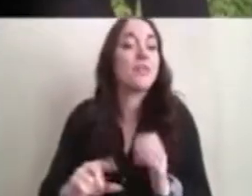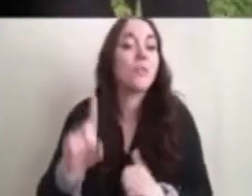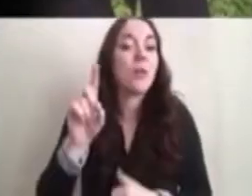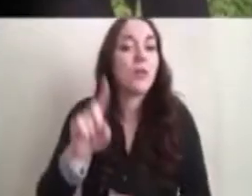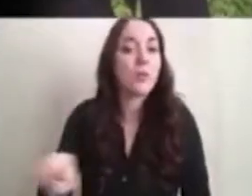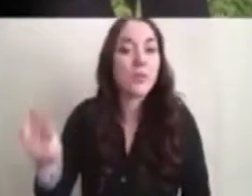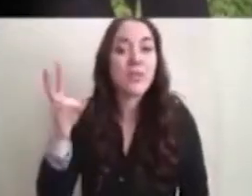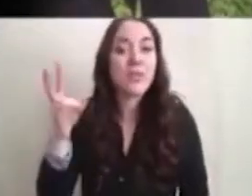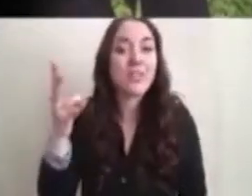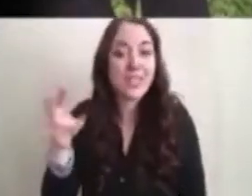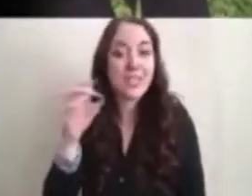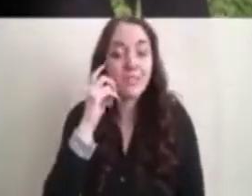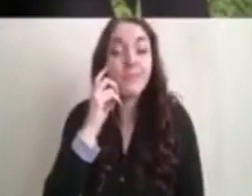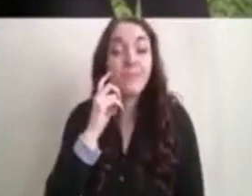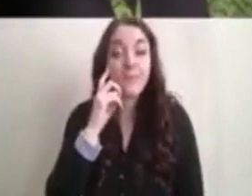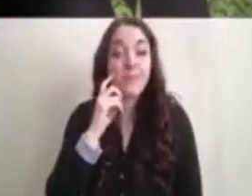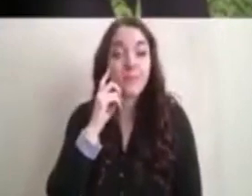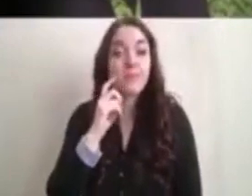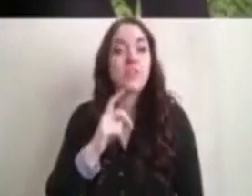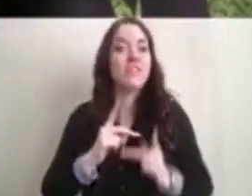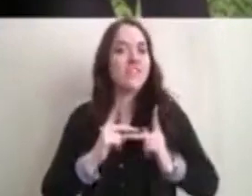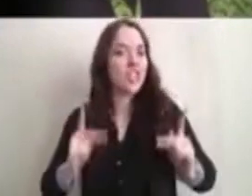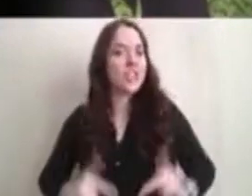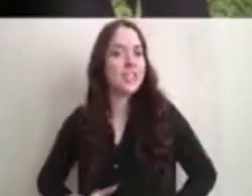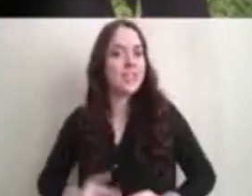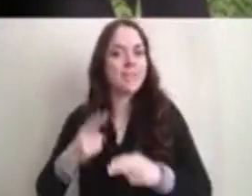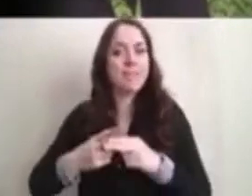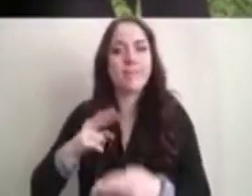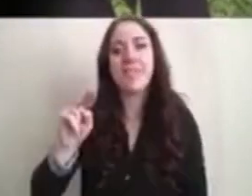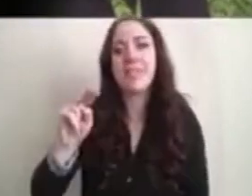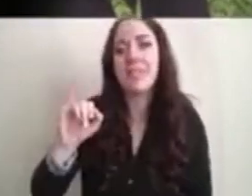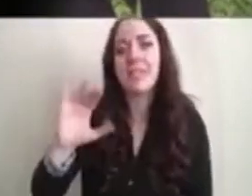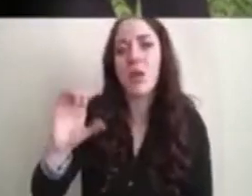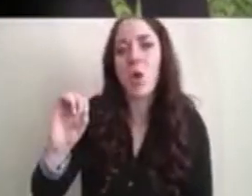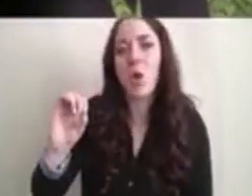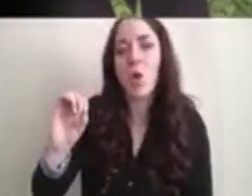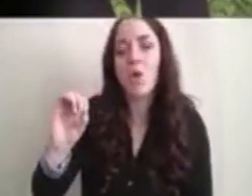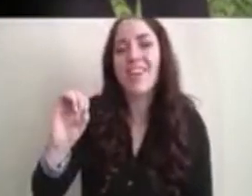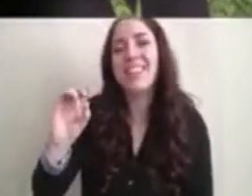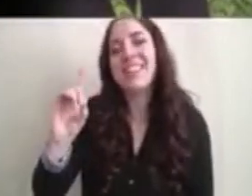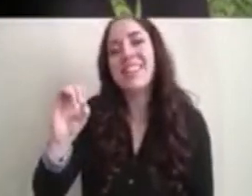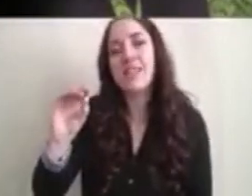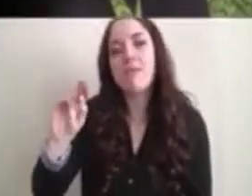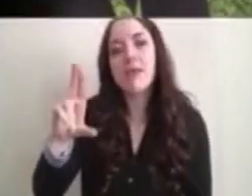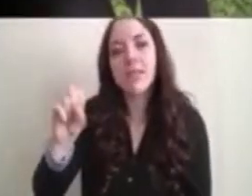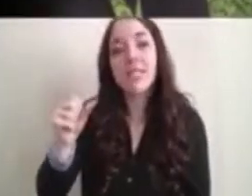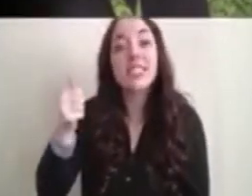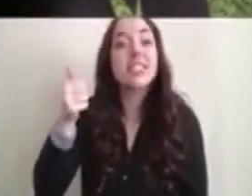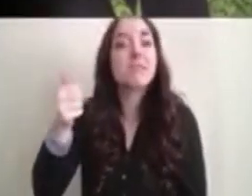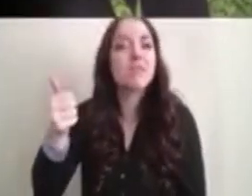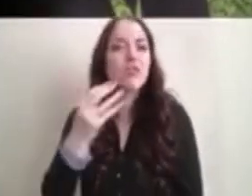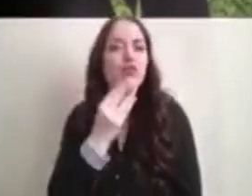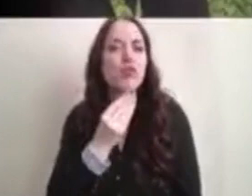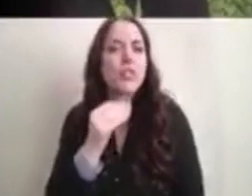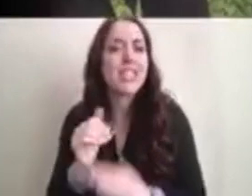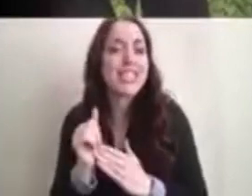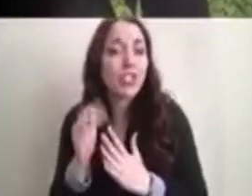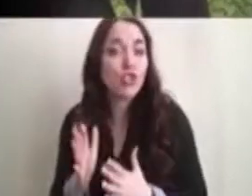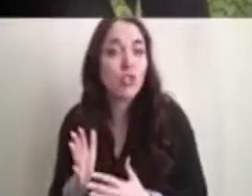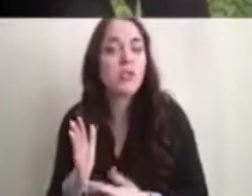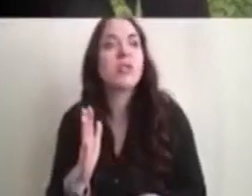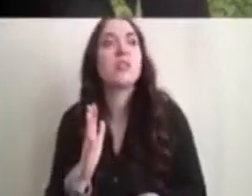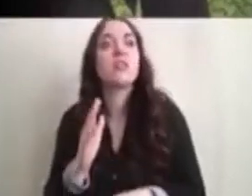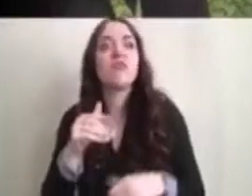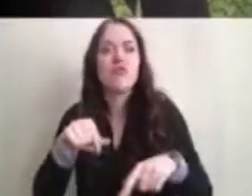to him, "Rabbi, we know that you are a teacher who has come from God, for no one could see these miraculous signs that you